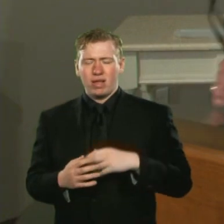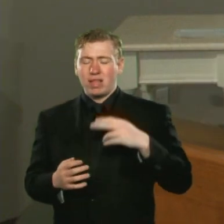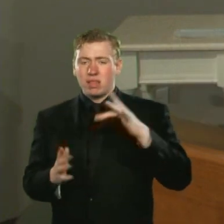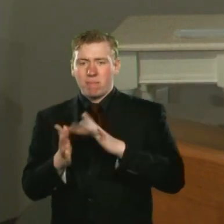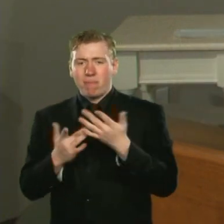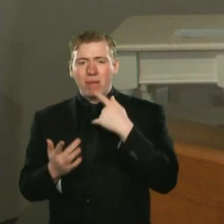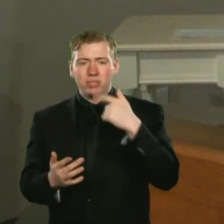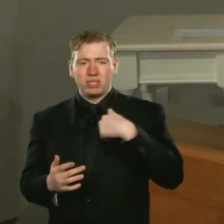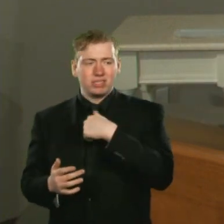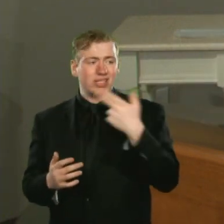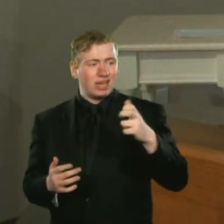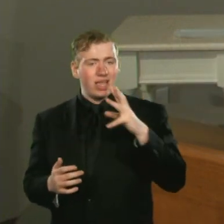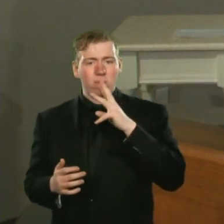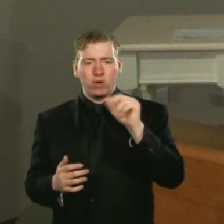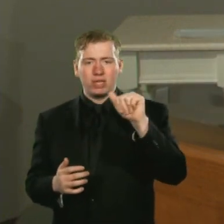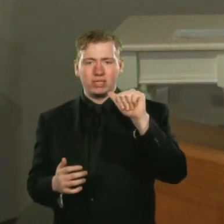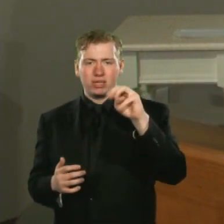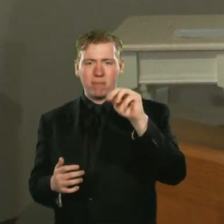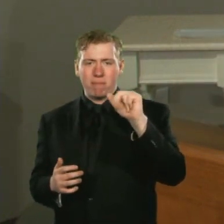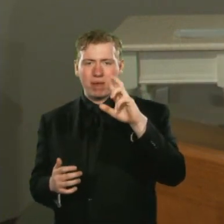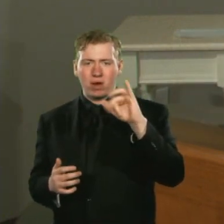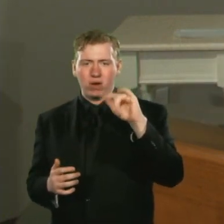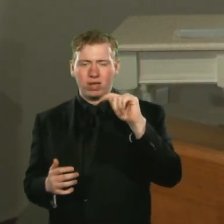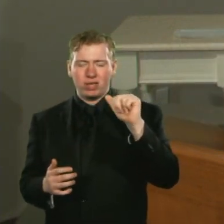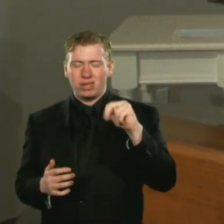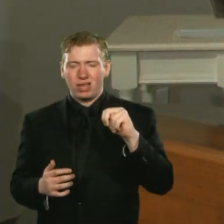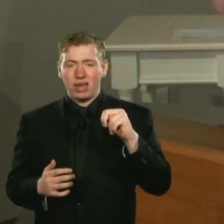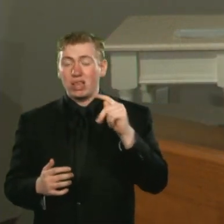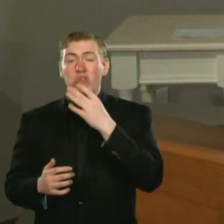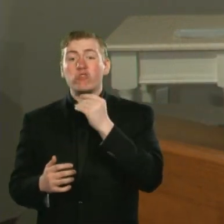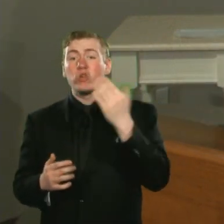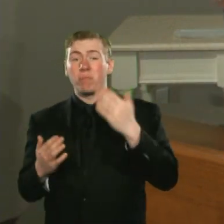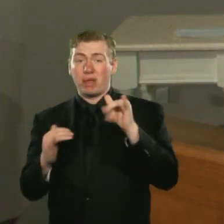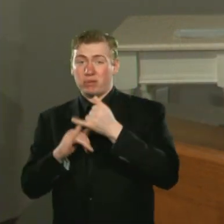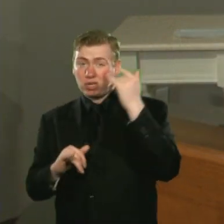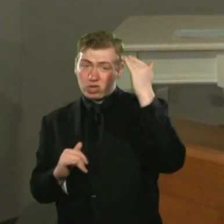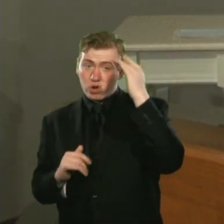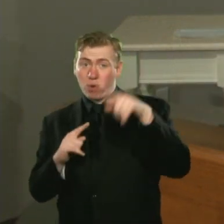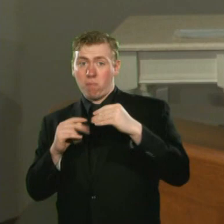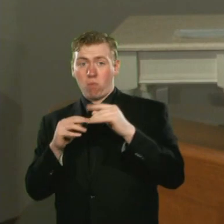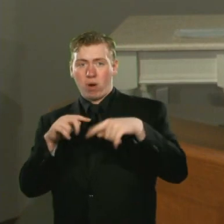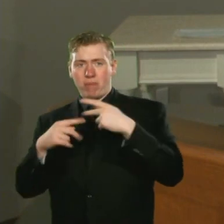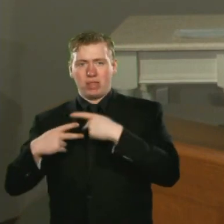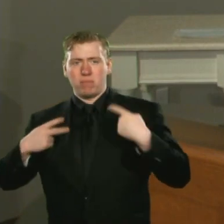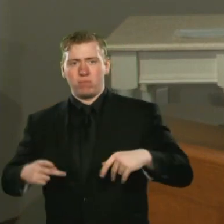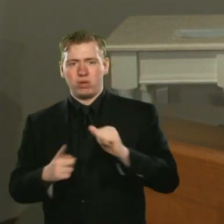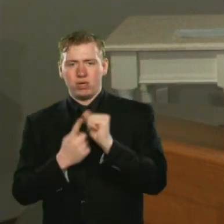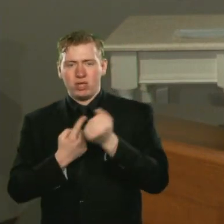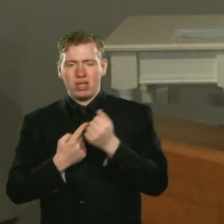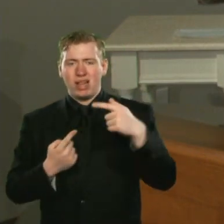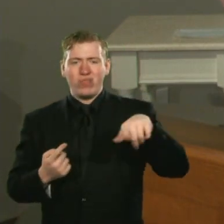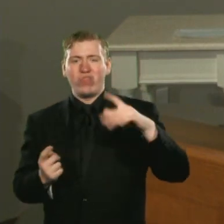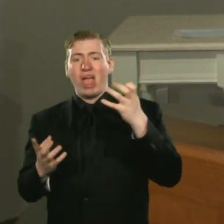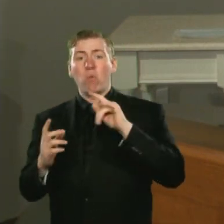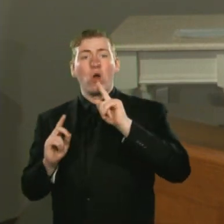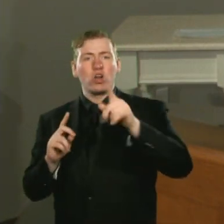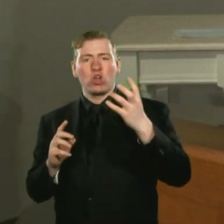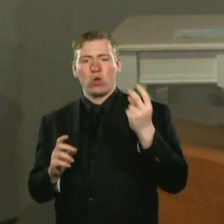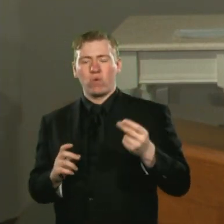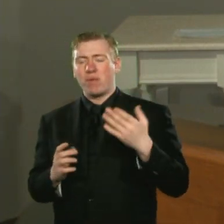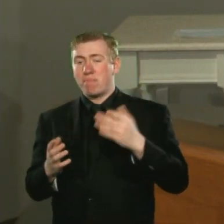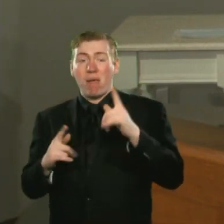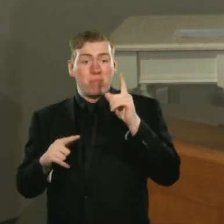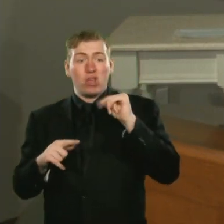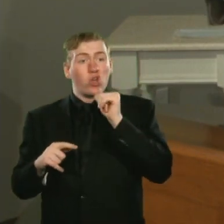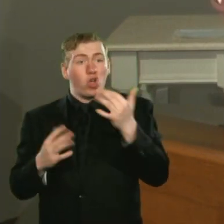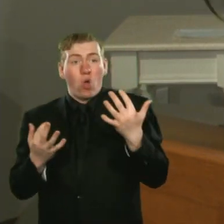was a Samaritan. The Jews, maybe just because they knew more about the priest situation, they wanted to go quickly. Maybe they